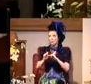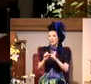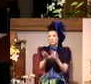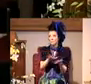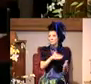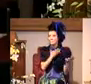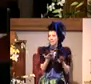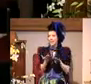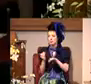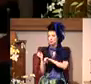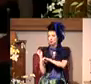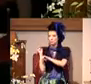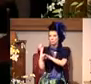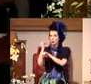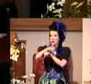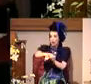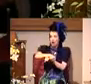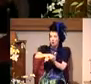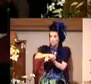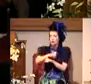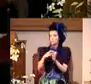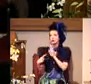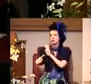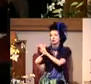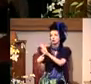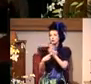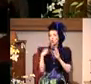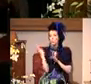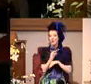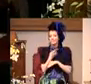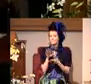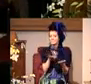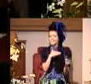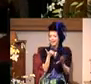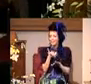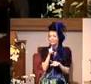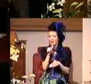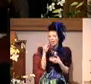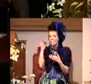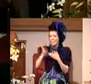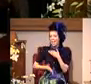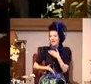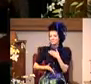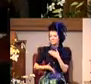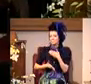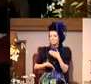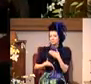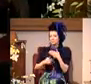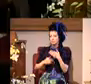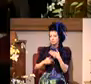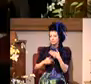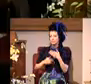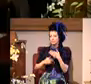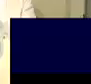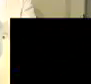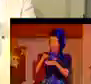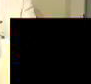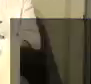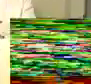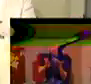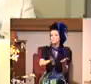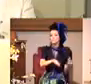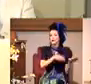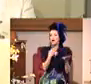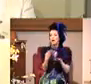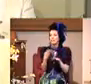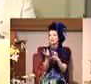conquer, to show us that death did not have a sting, that there was something after death, and